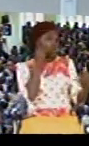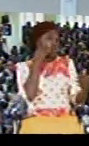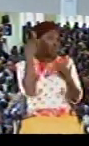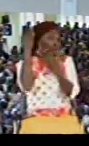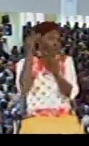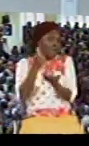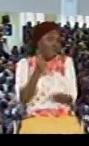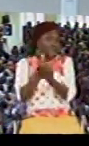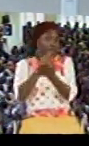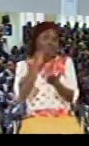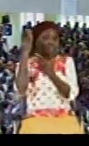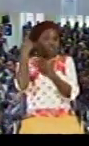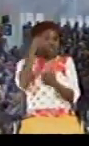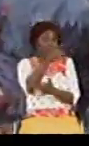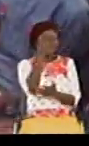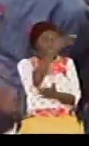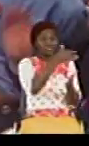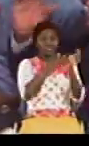competing to help you.